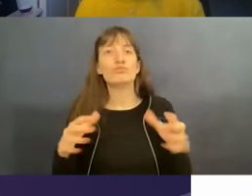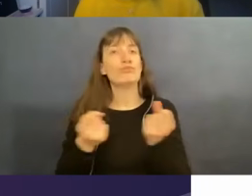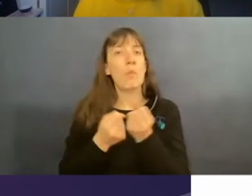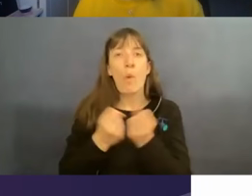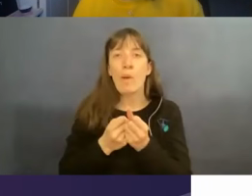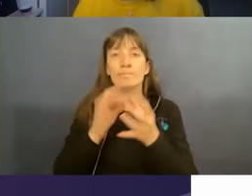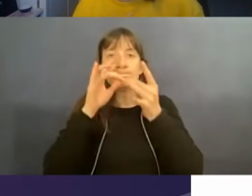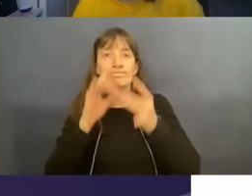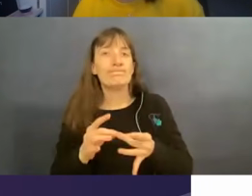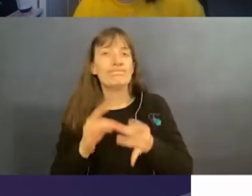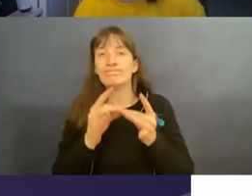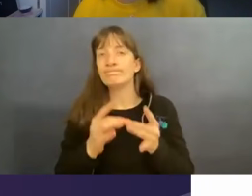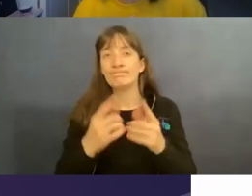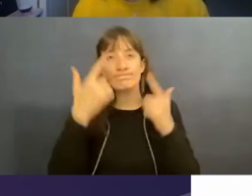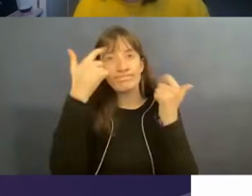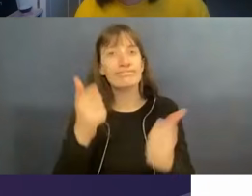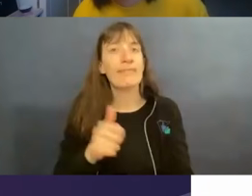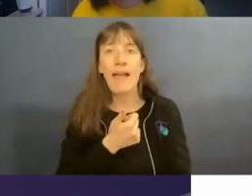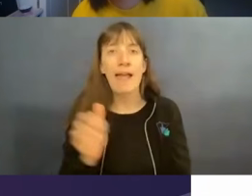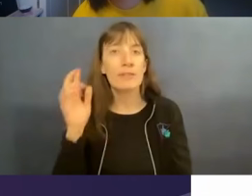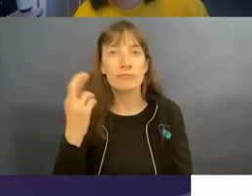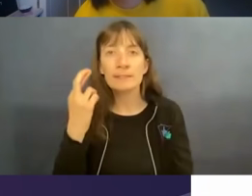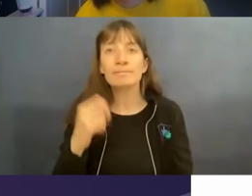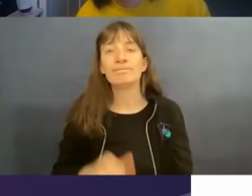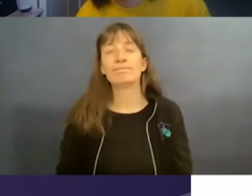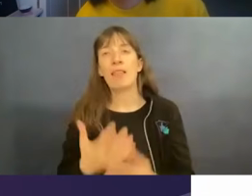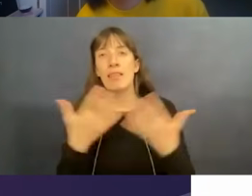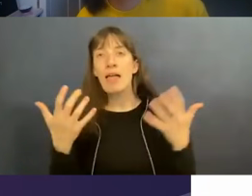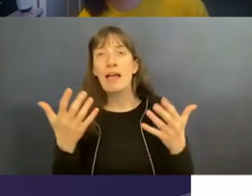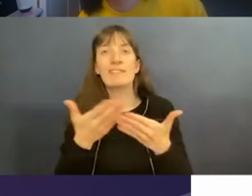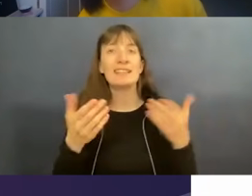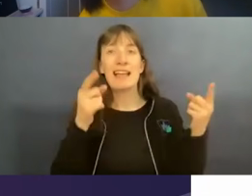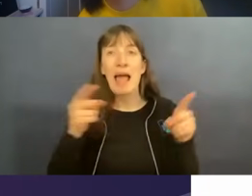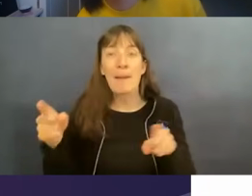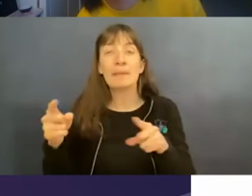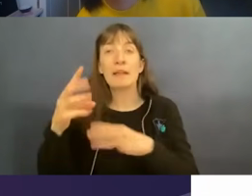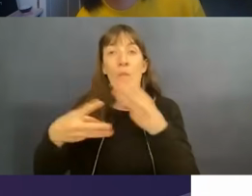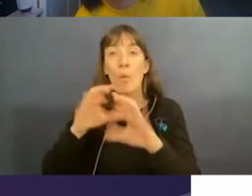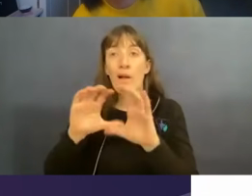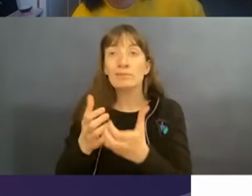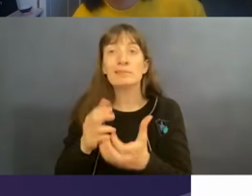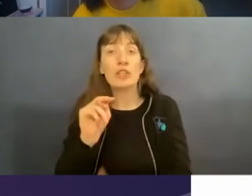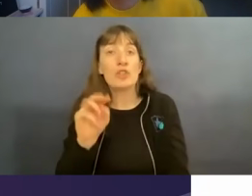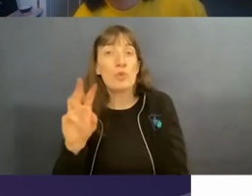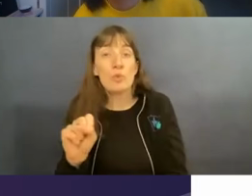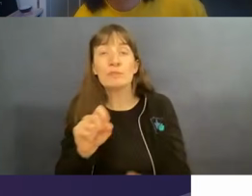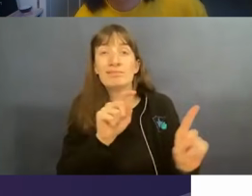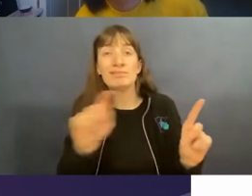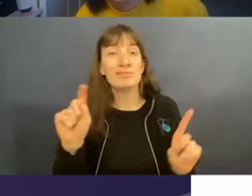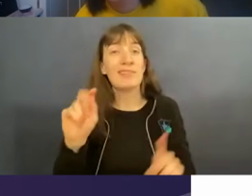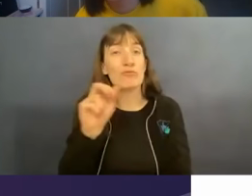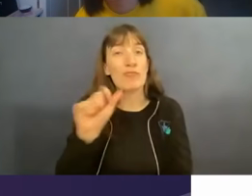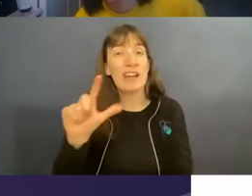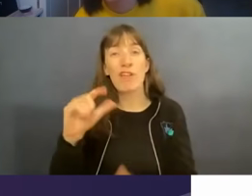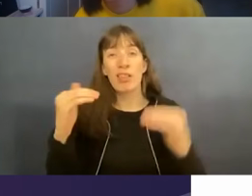reason. There's a lot of current events and racial injustices and things to